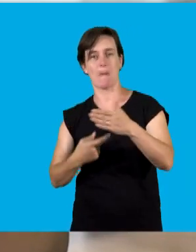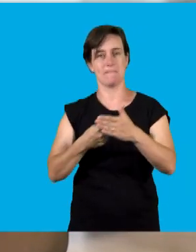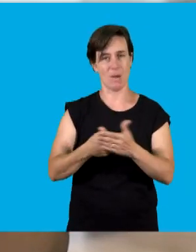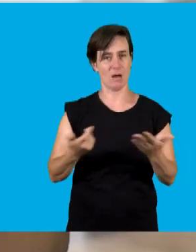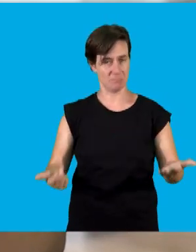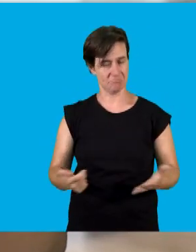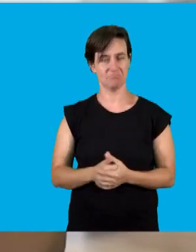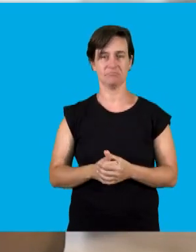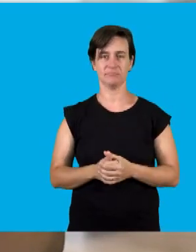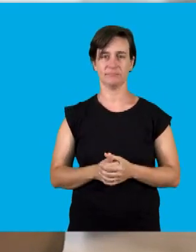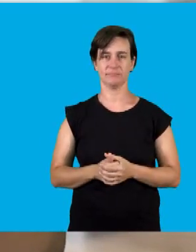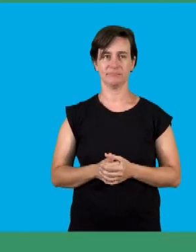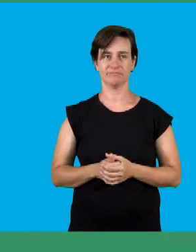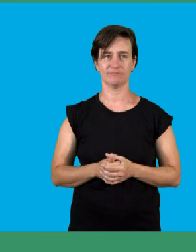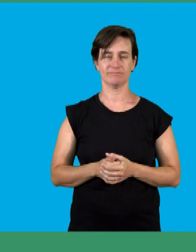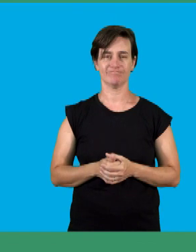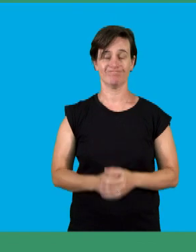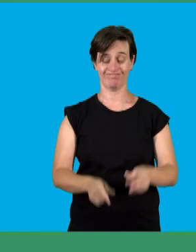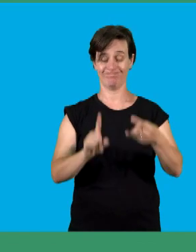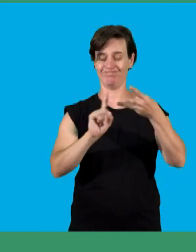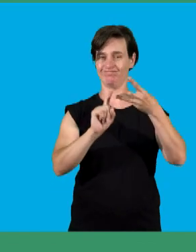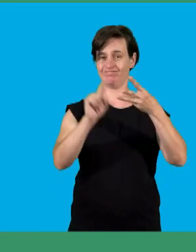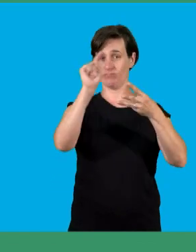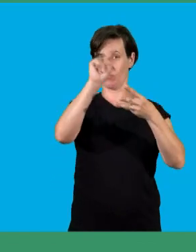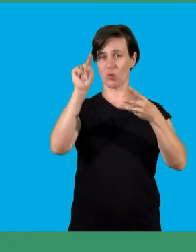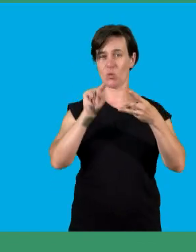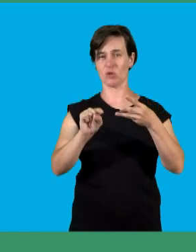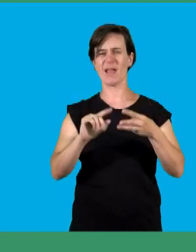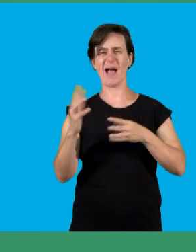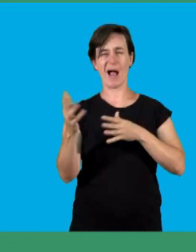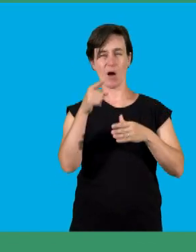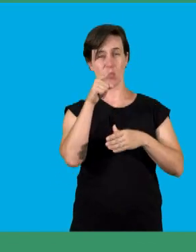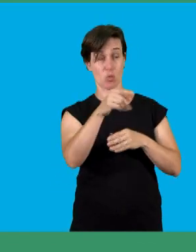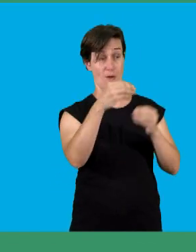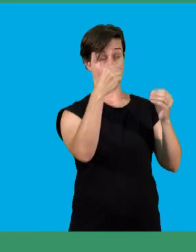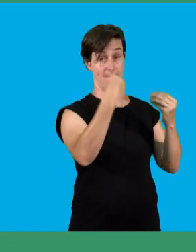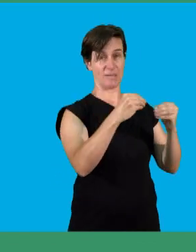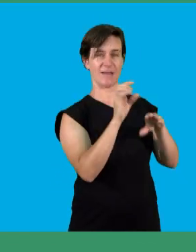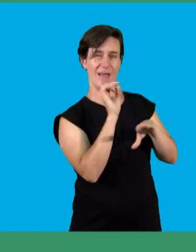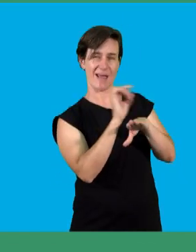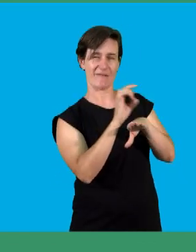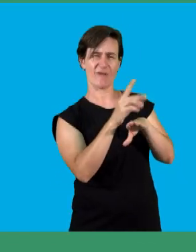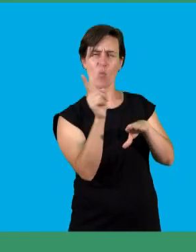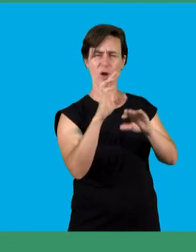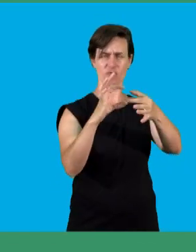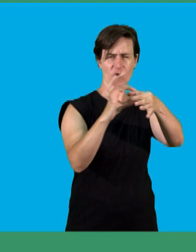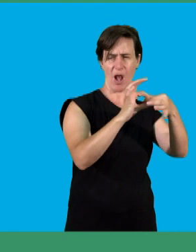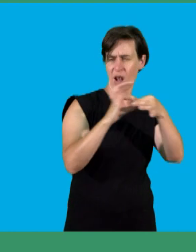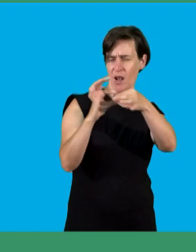reach those products. Then the third question says, advise businesses on the relationship